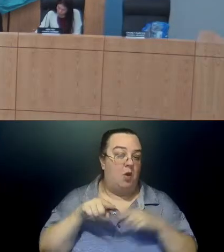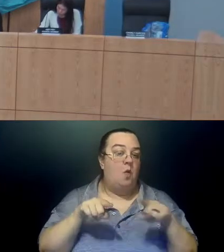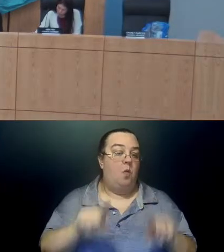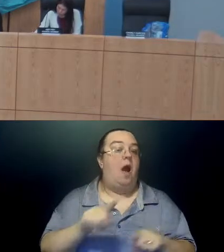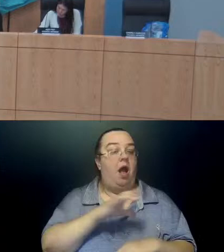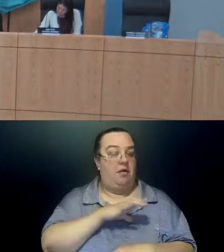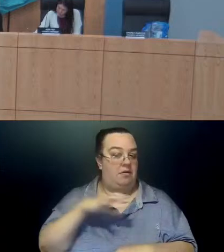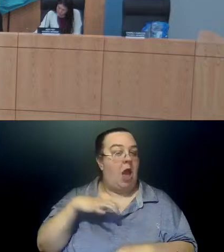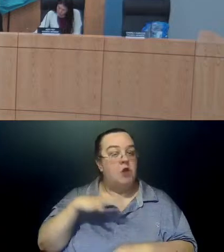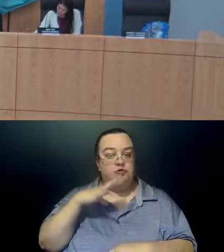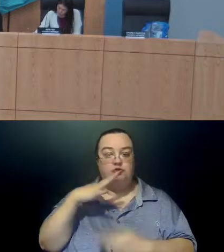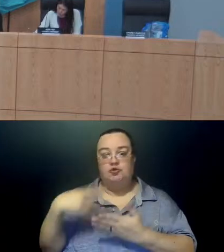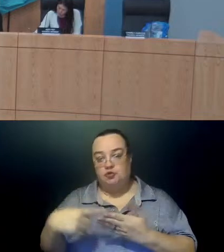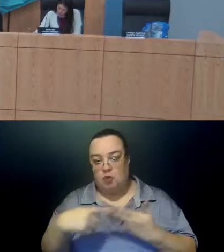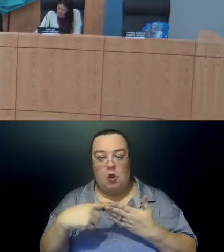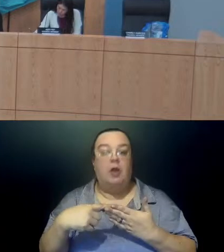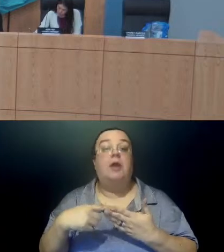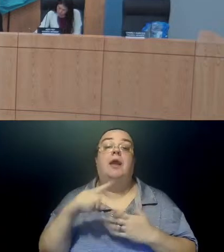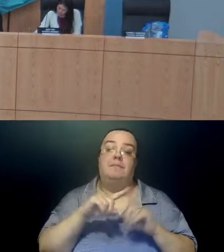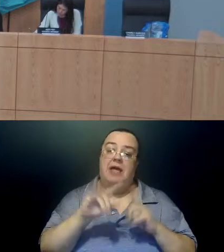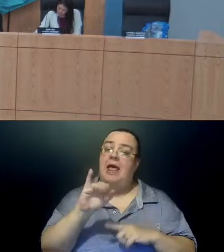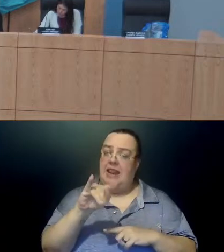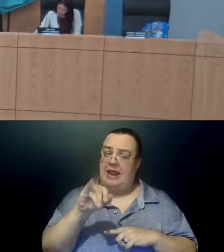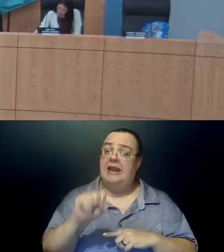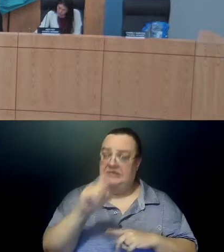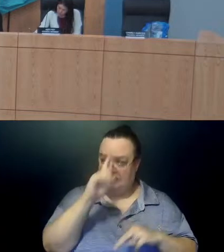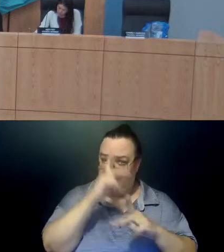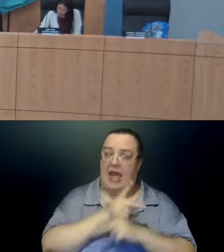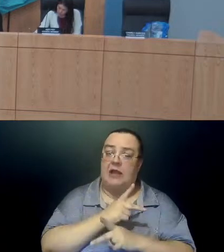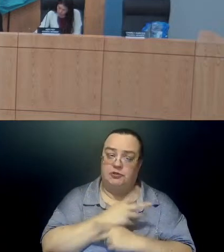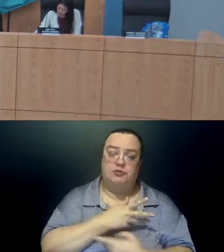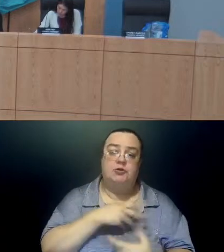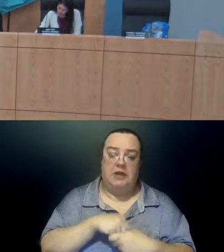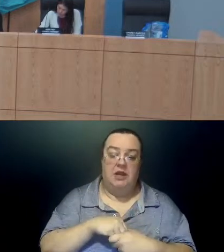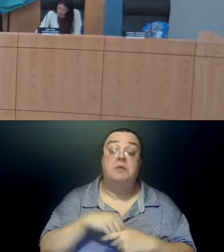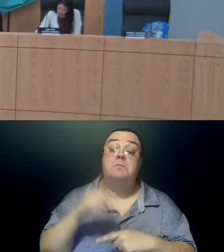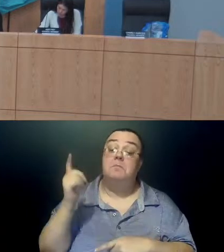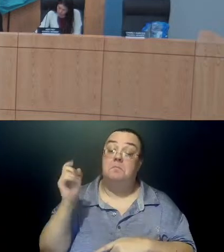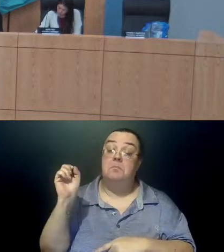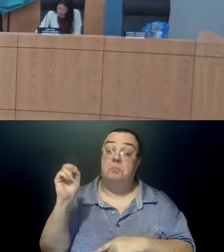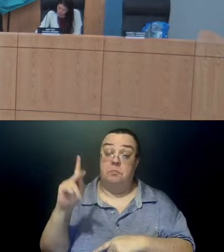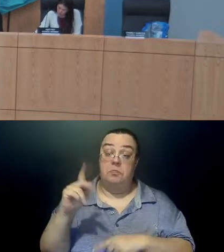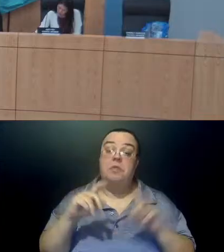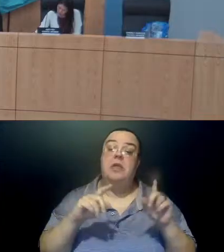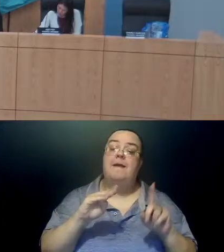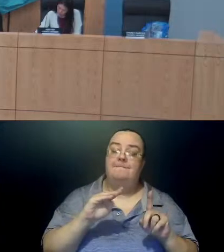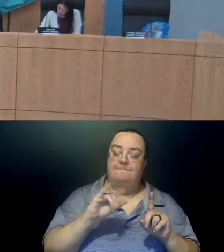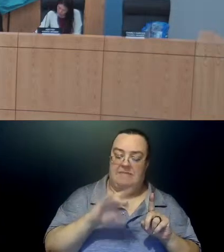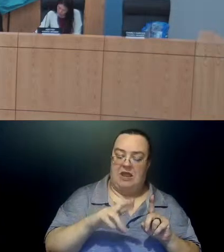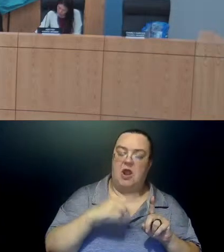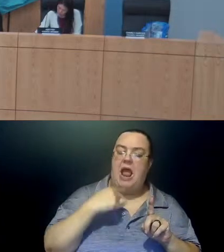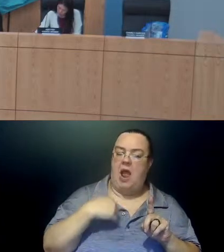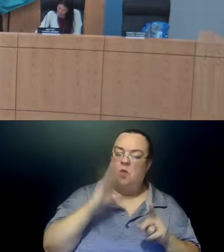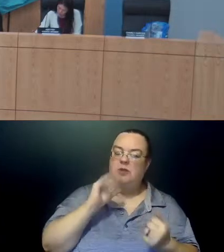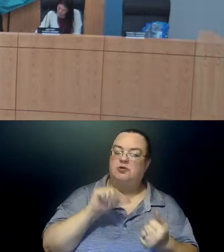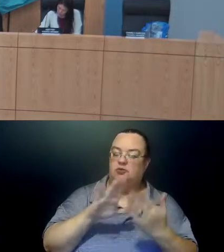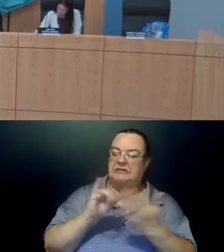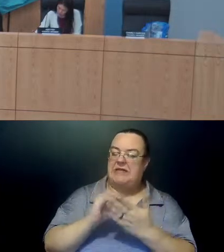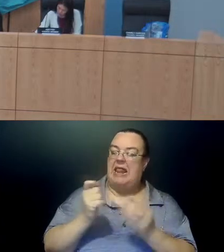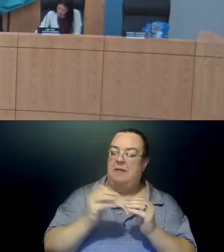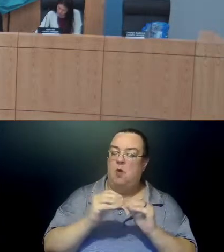it is factored in. Okay. But I'll address it in a little more detail. Thank you for the